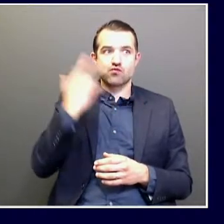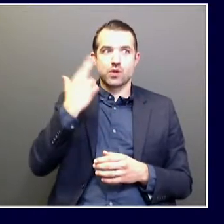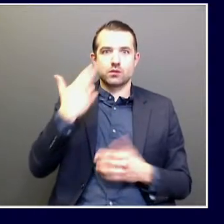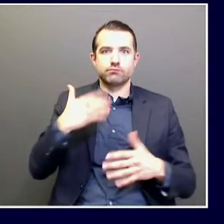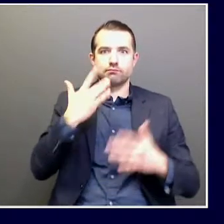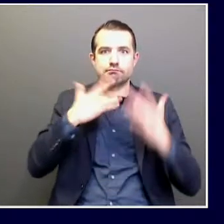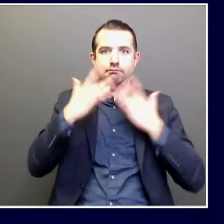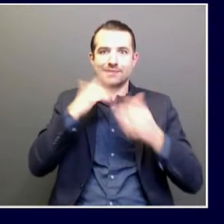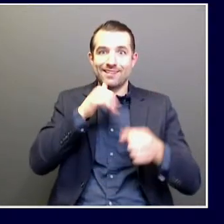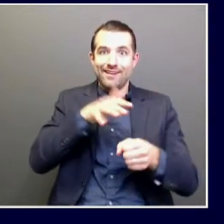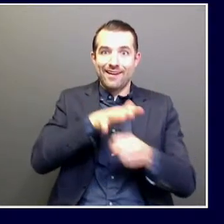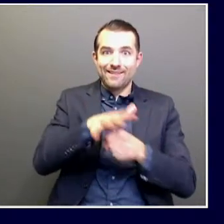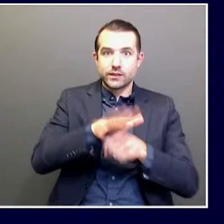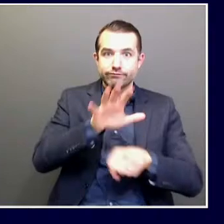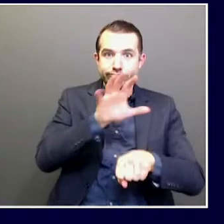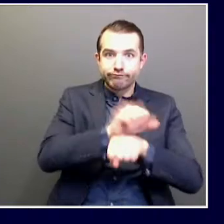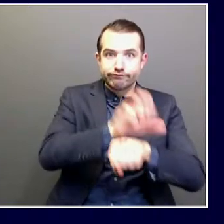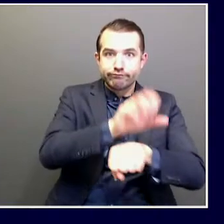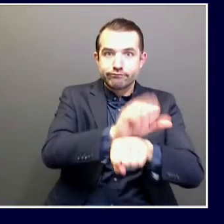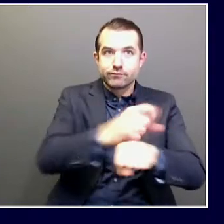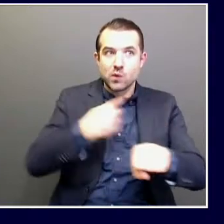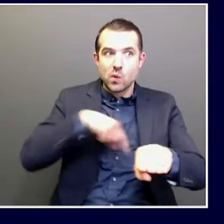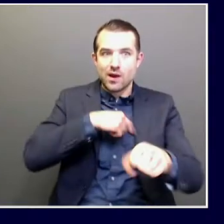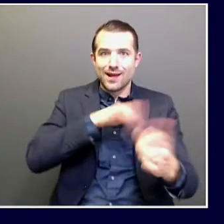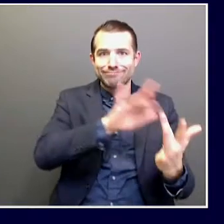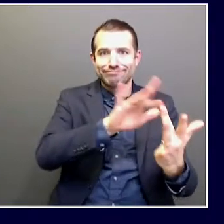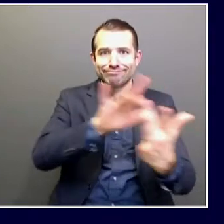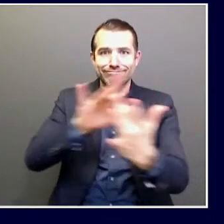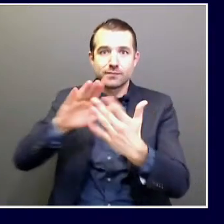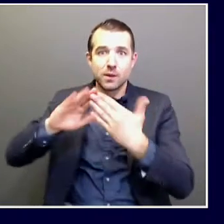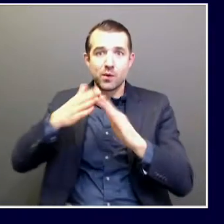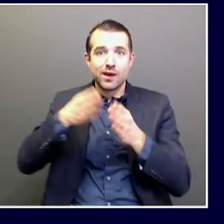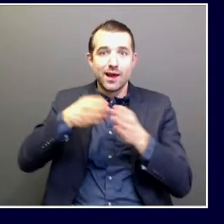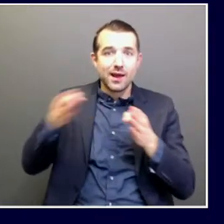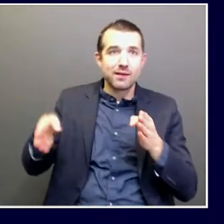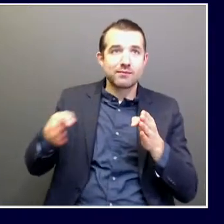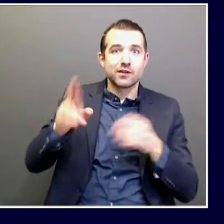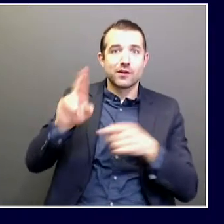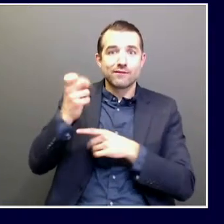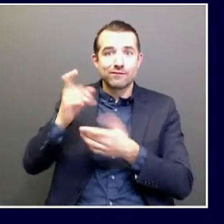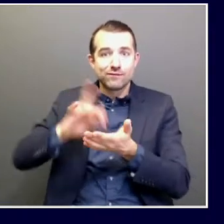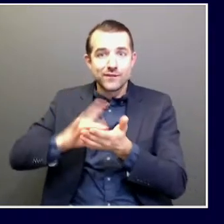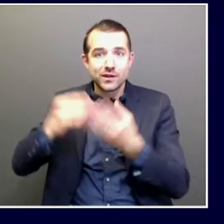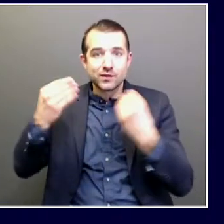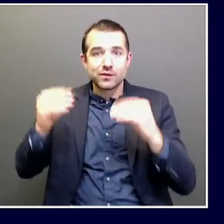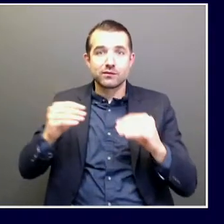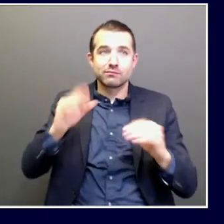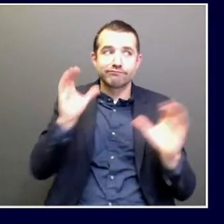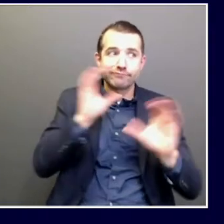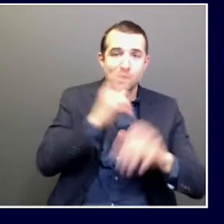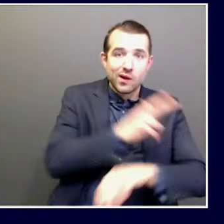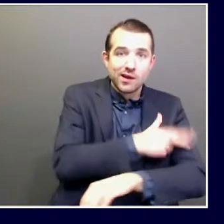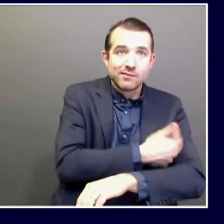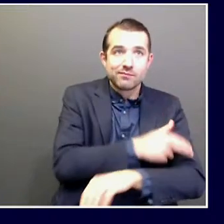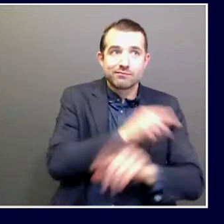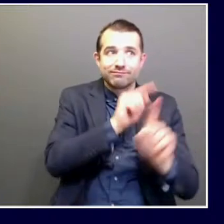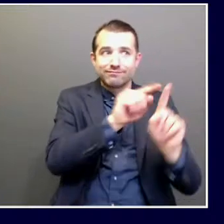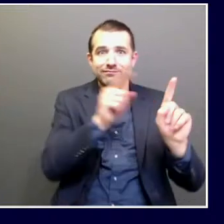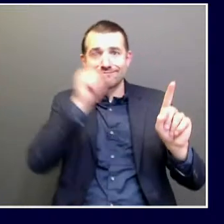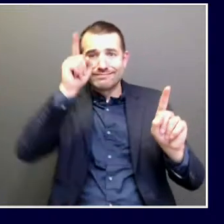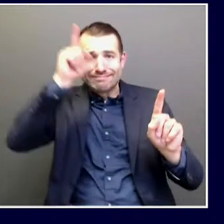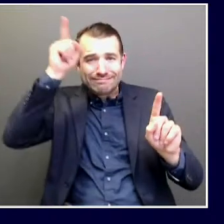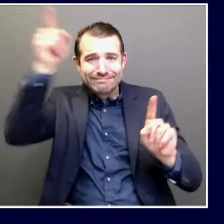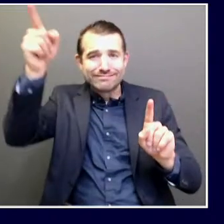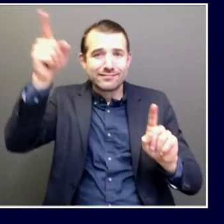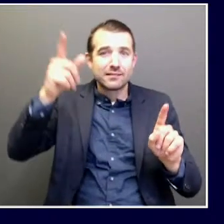help getting shots. Whether you are a local independent pharmacy, a small hospital in a rural part of the state, whatever the